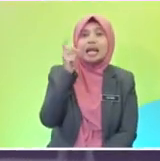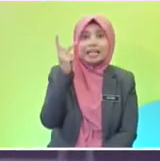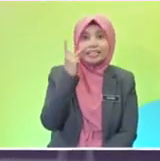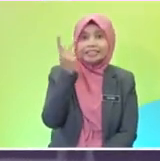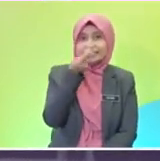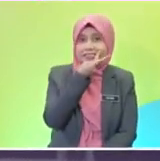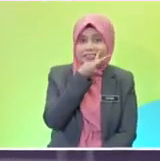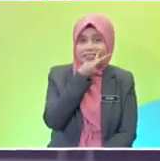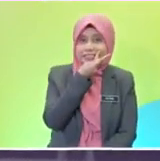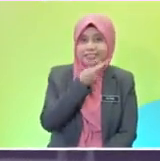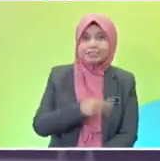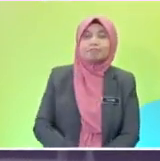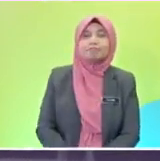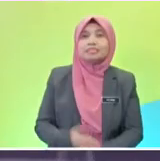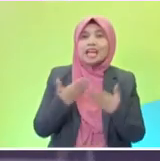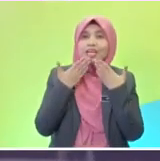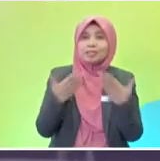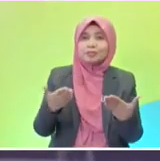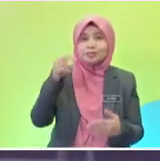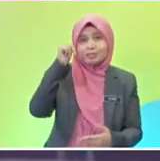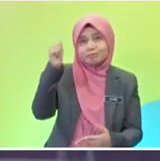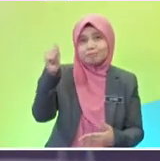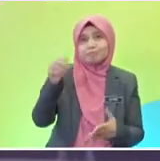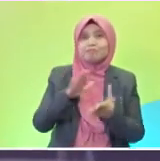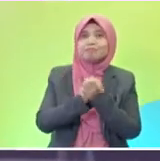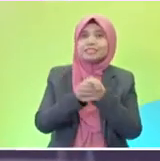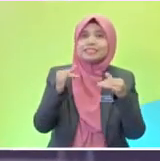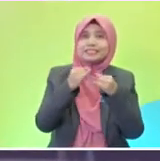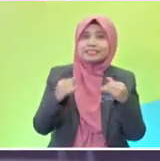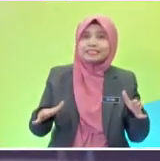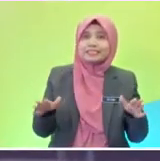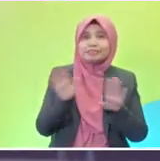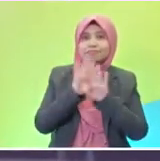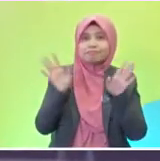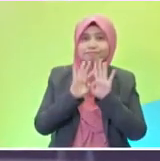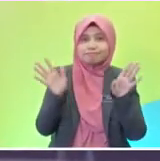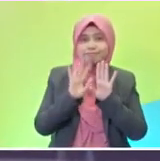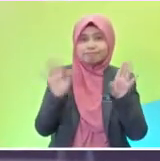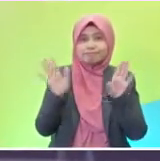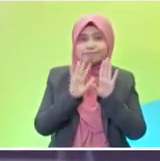again, friends. Thank you for watching. Assalamualaikum. Salam sejahtera. Bye-bye.